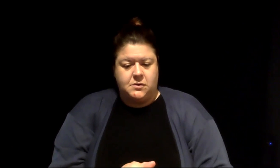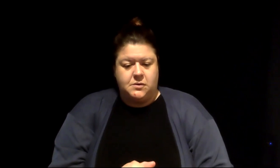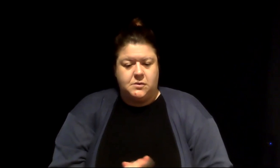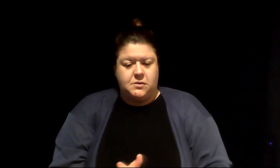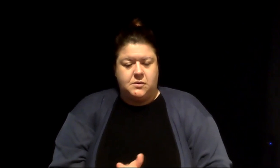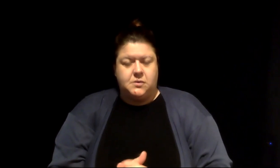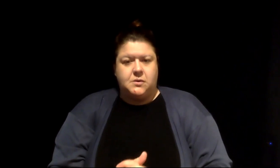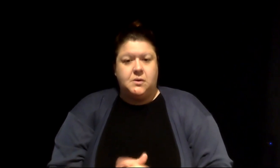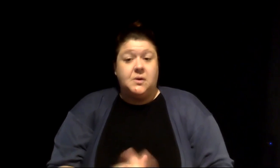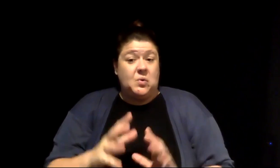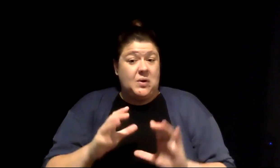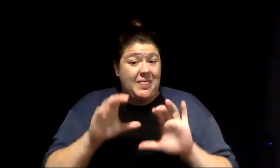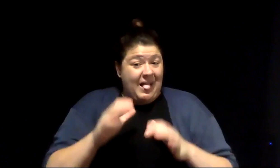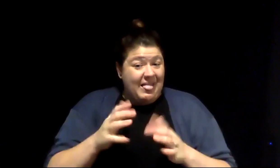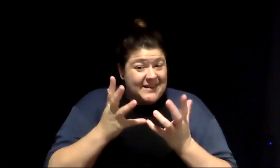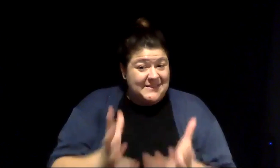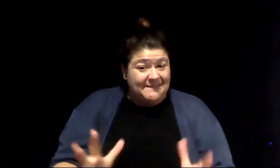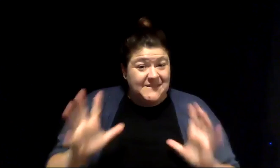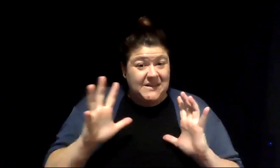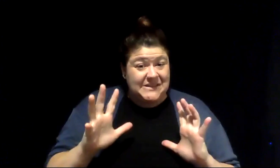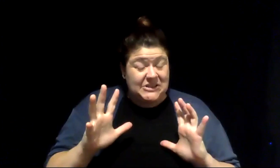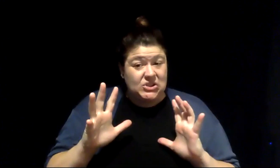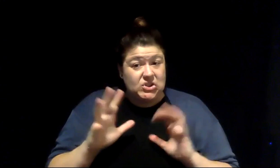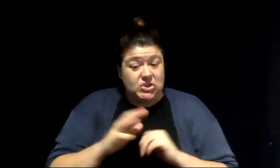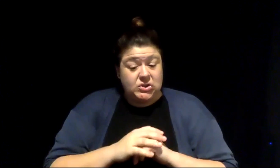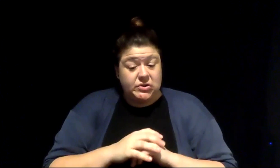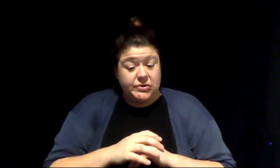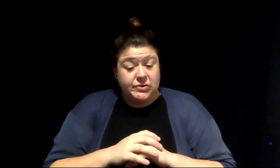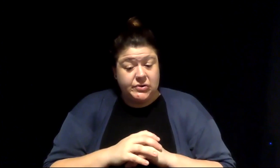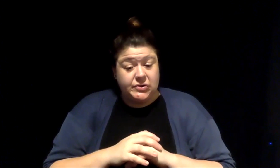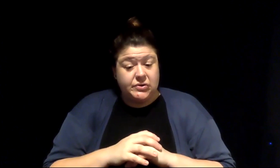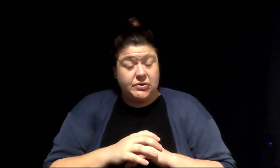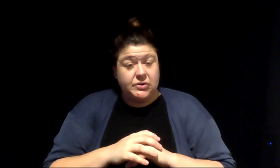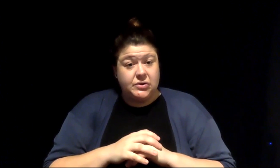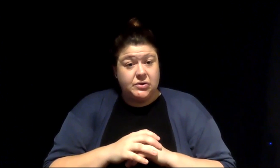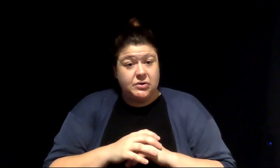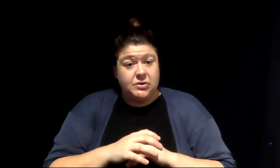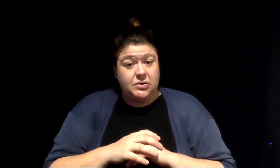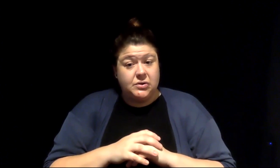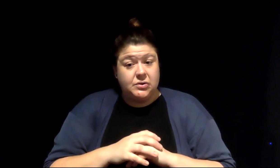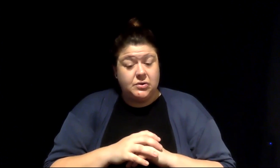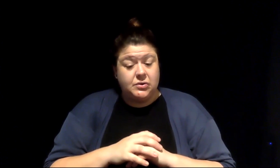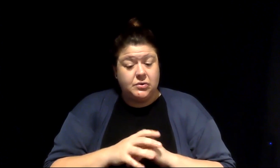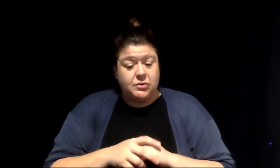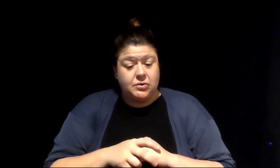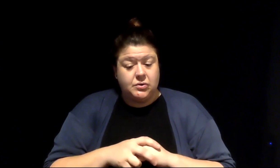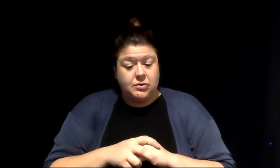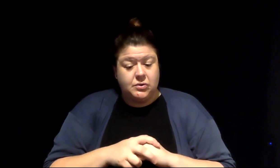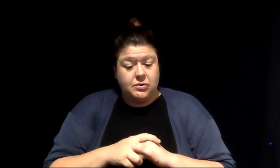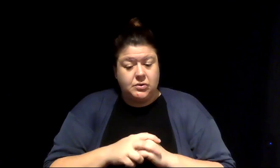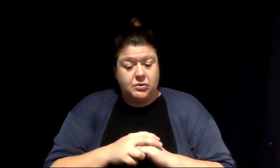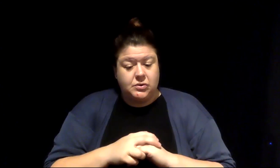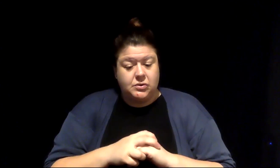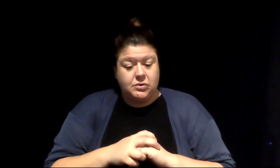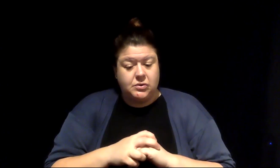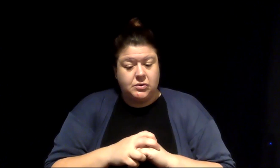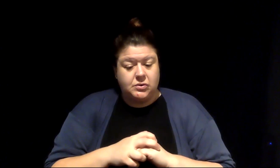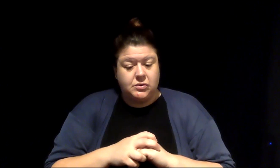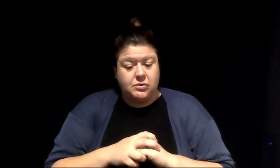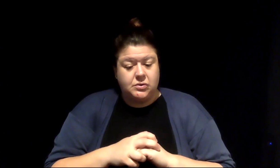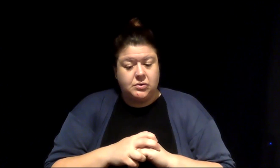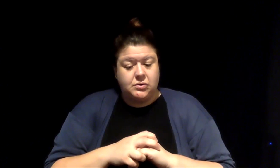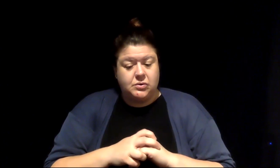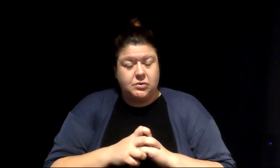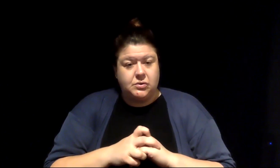Yeah. The conversations. I can do the one with the goodwill, but I can't do the workshop because it's a workshop. It's not